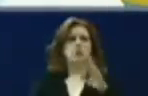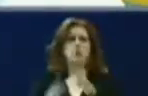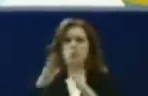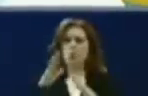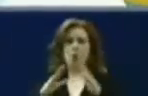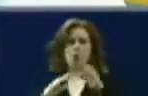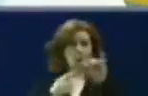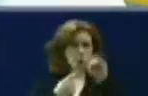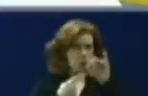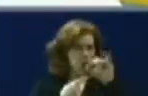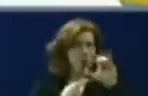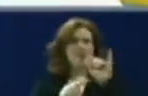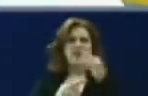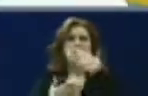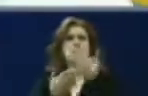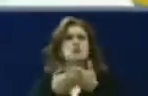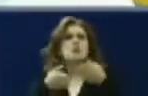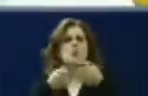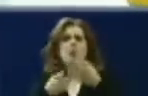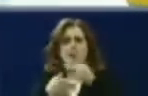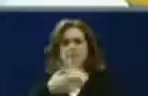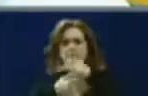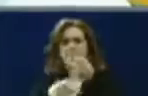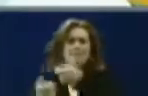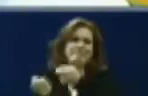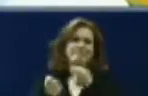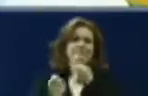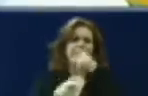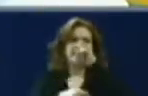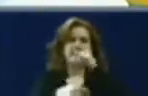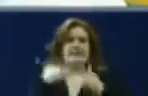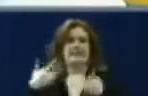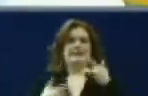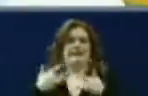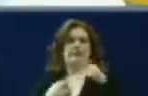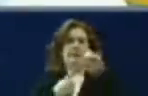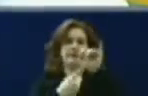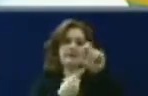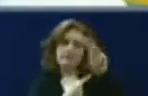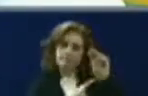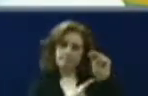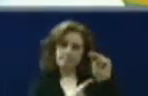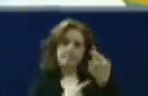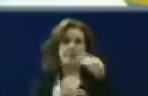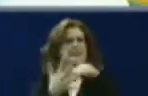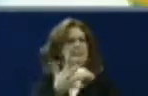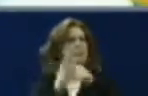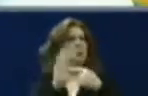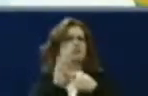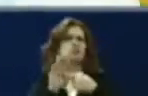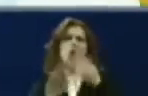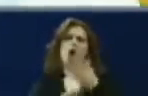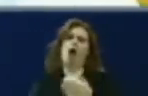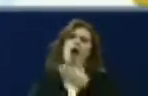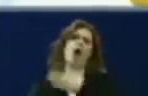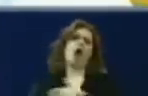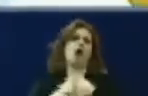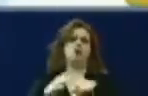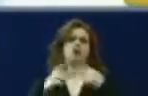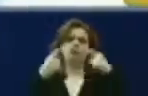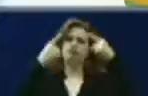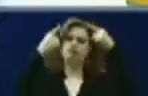way to get students excited about STEM. Studies show that it is highly effective in developing